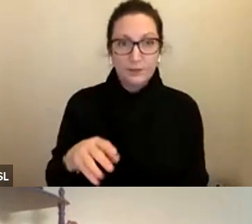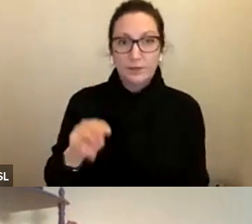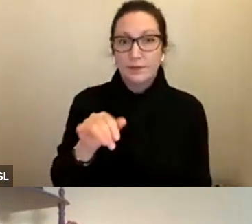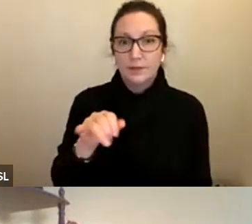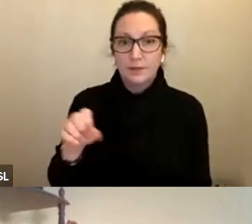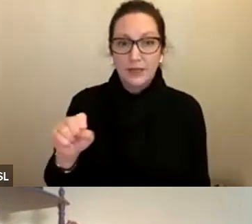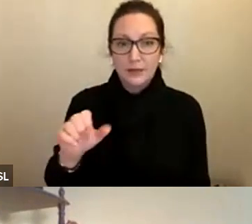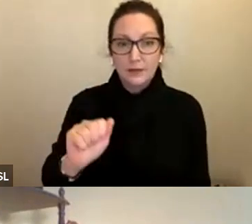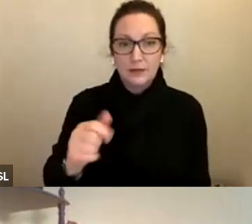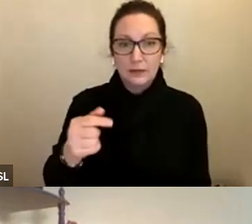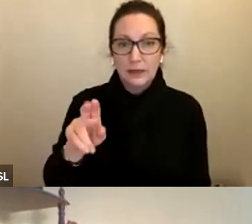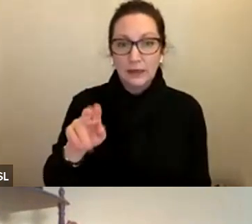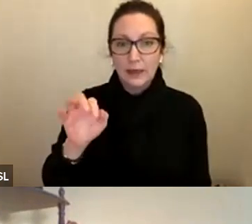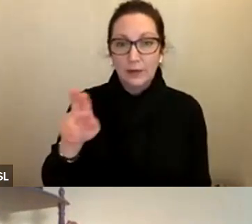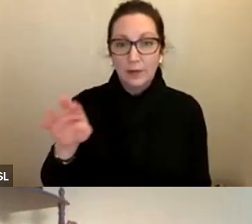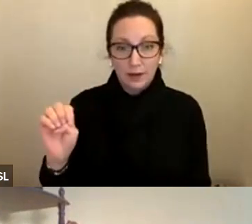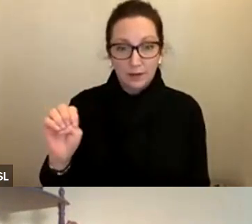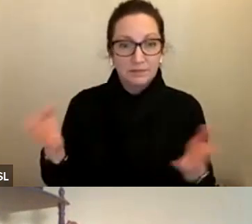Aguirre.